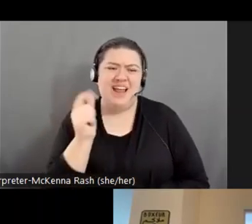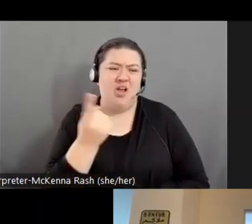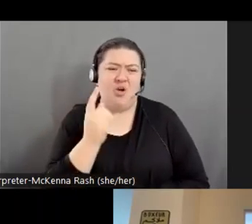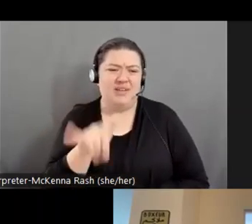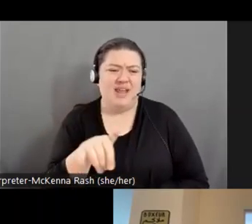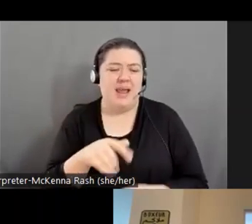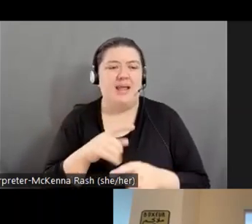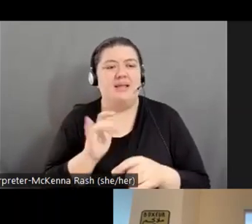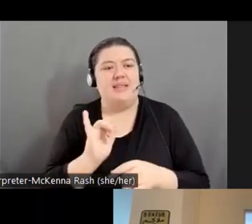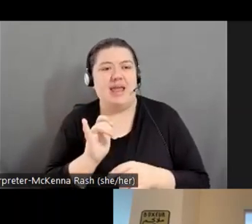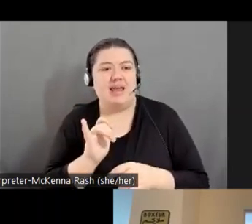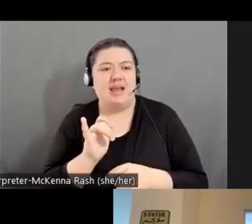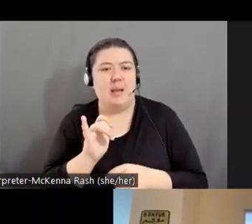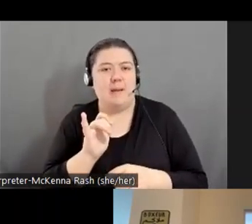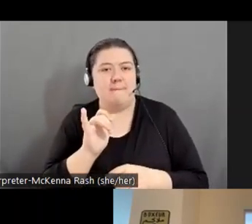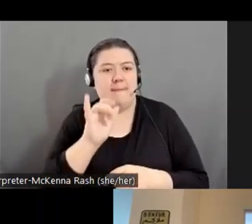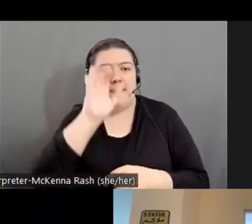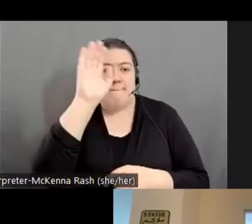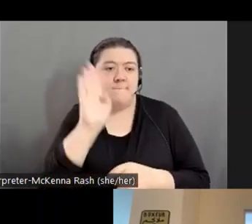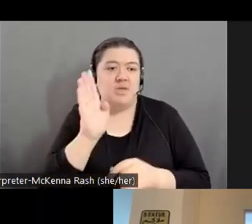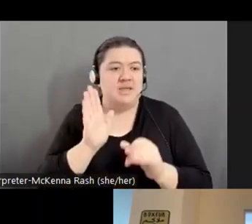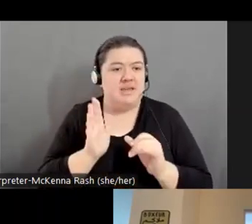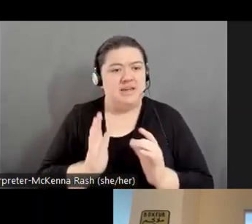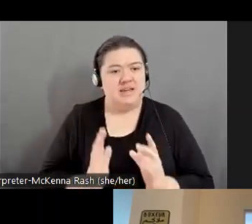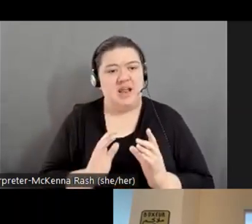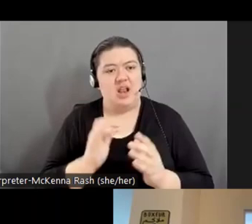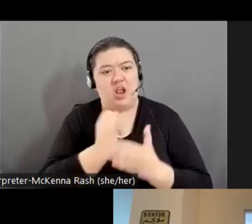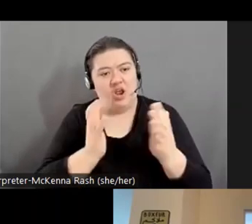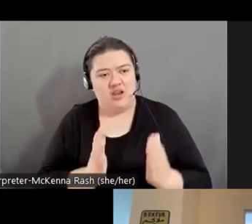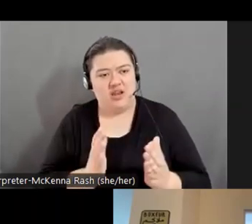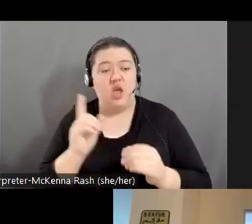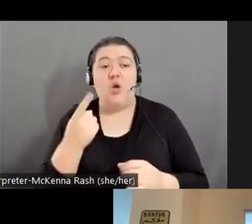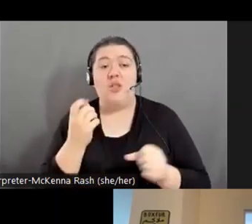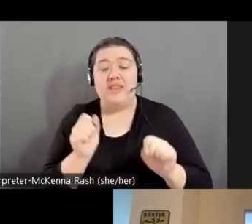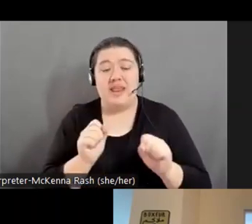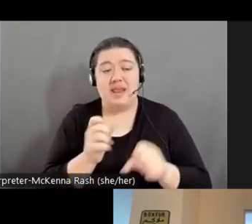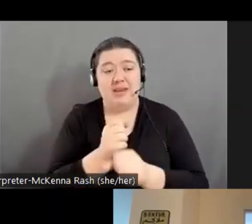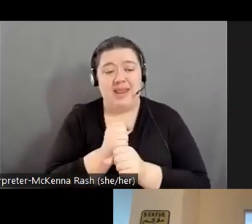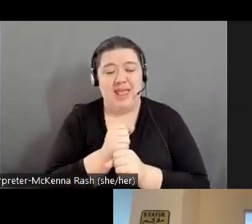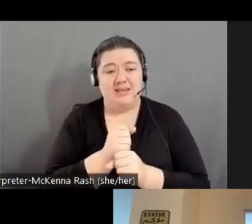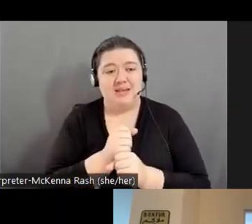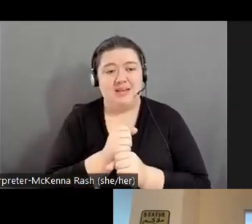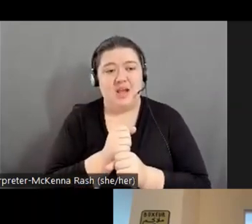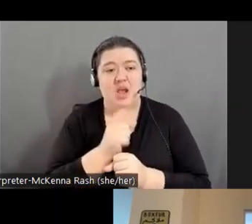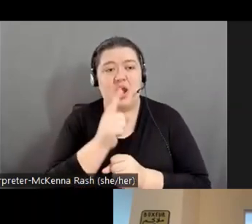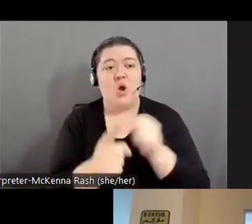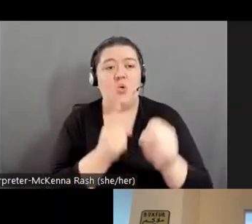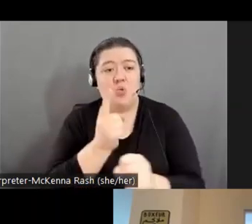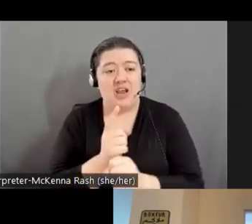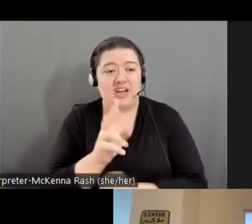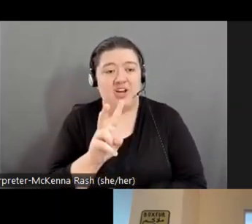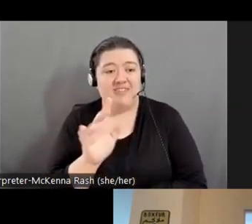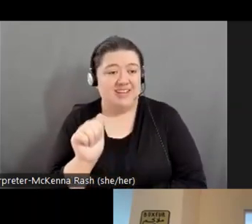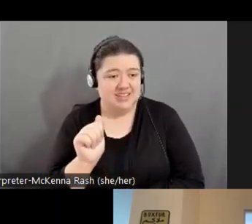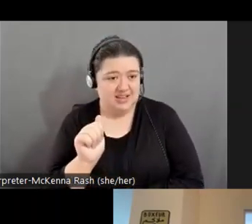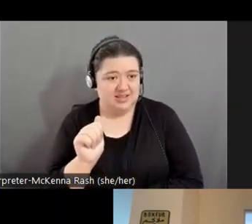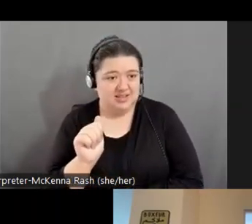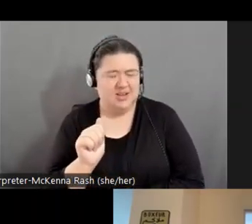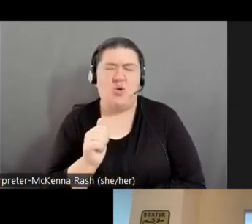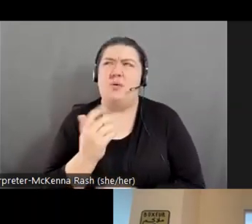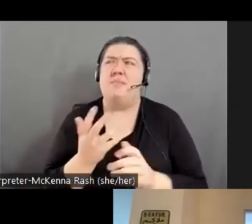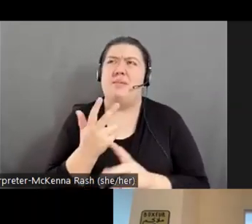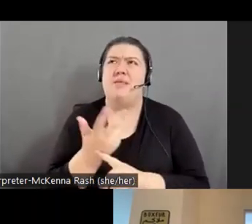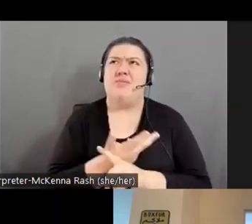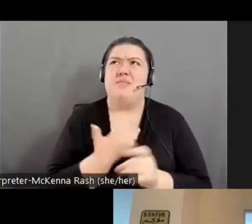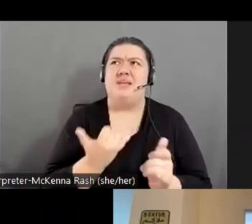example, Brazilian artists are only able to get a 1 year visa. Actually, it might be 3 months